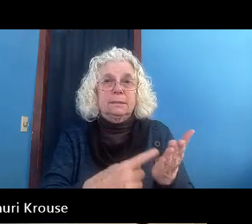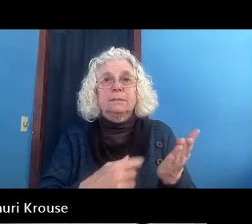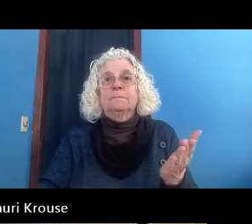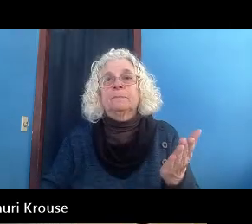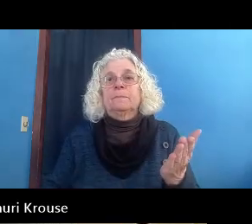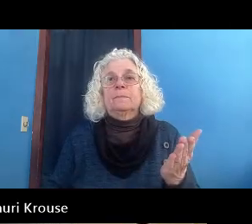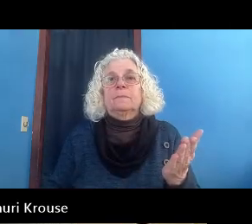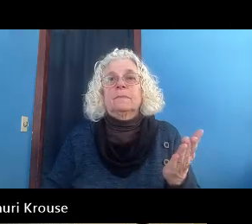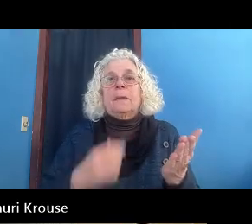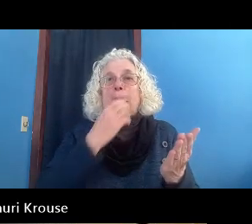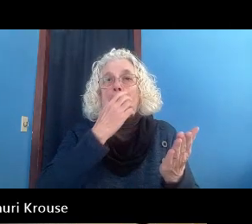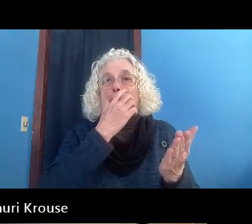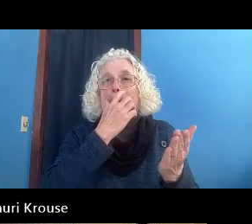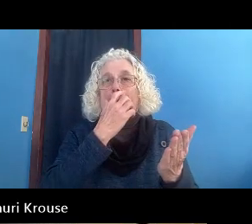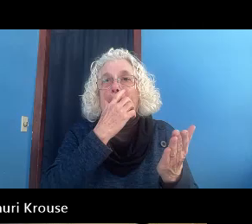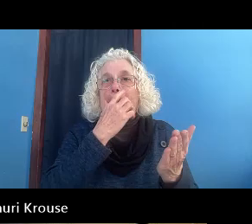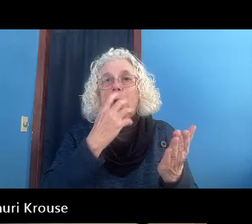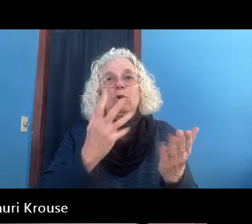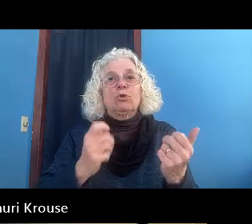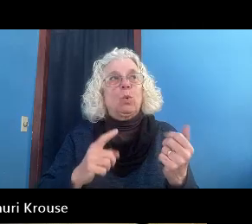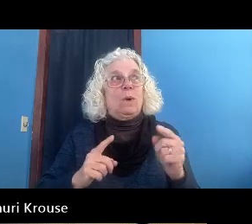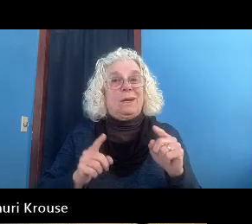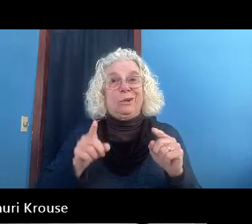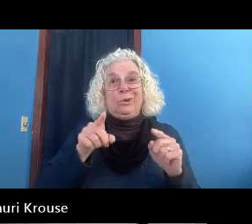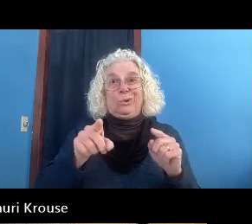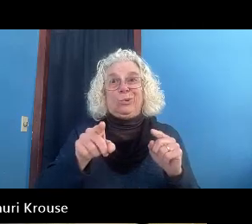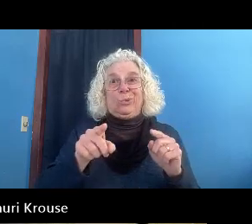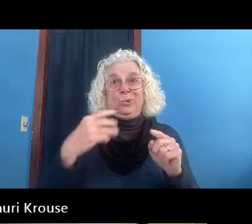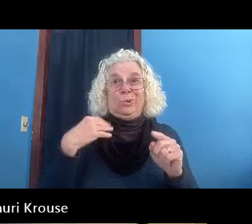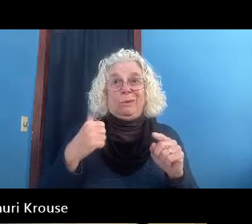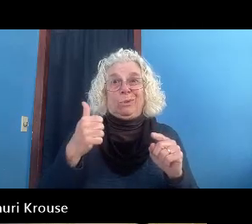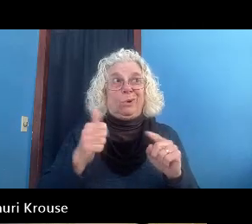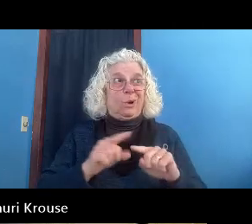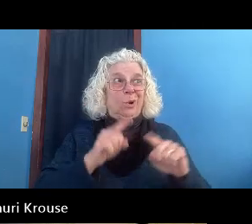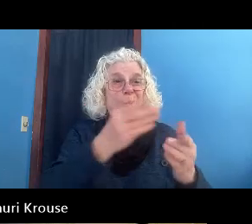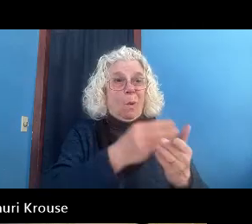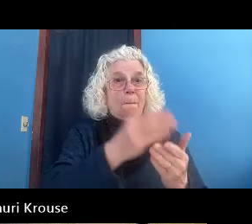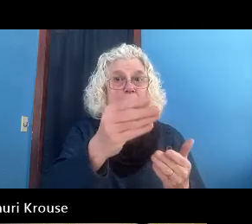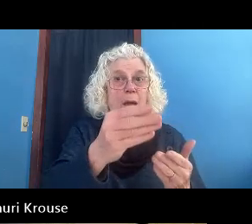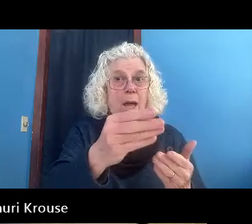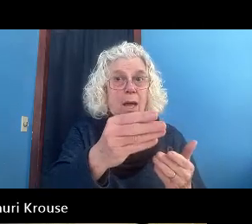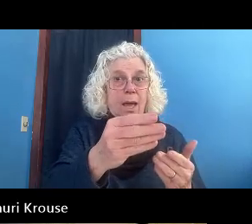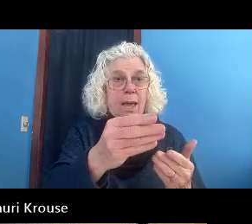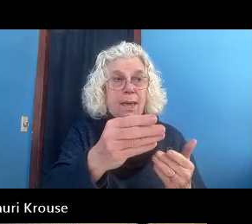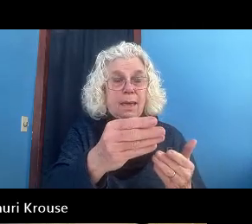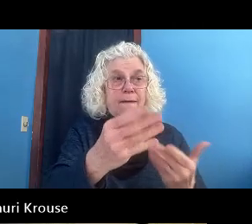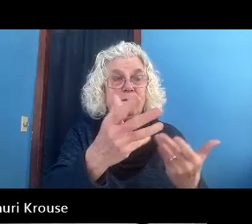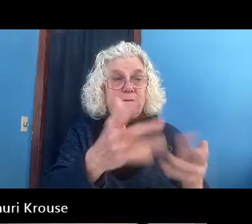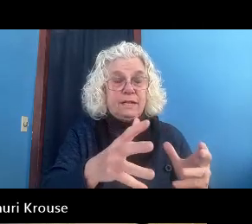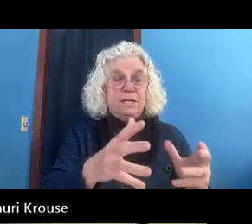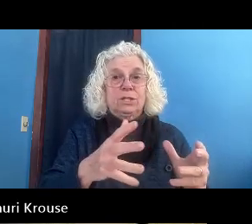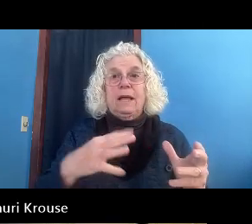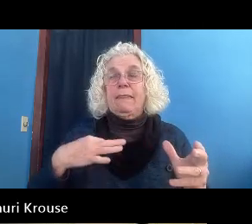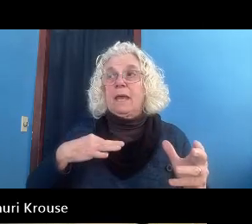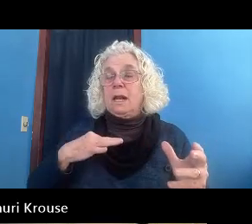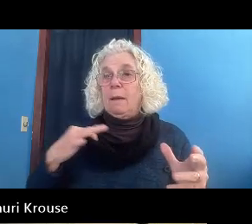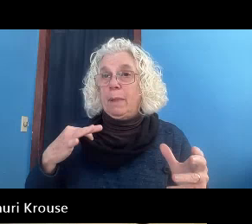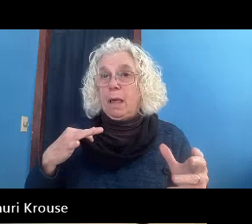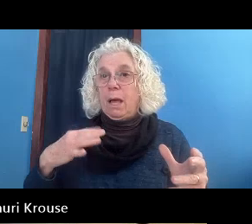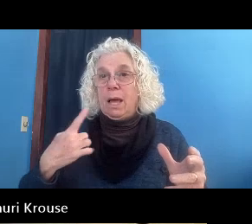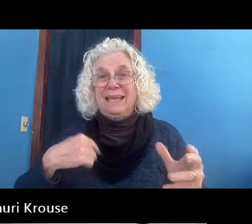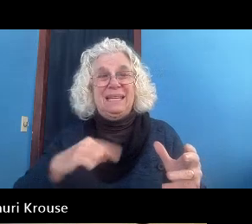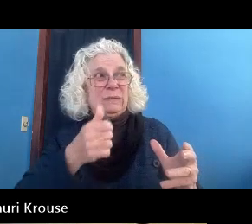is making that purchase and then sending us the application and us having to deny them. We want to make sure that we let them